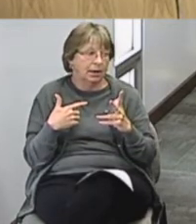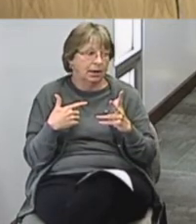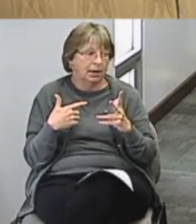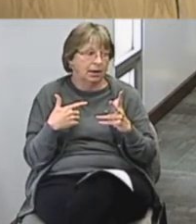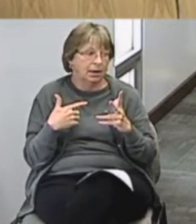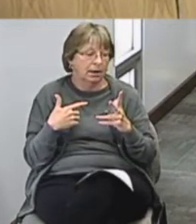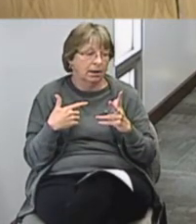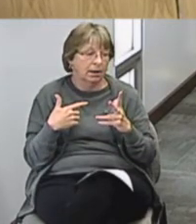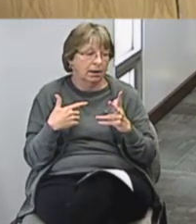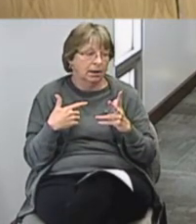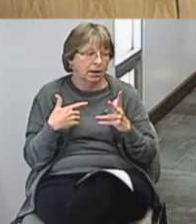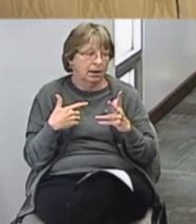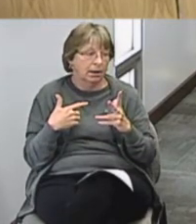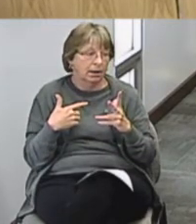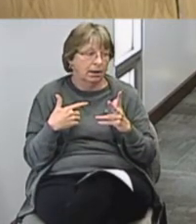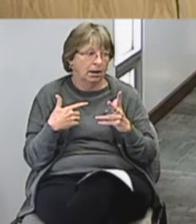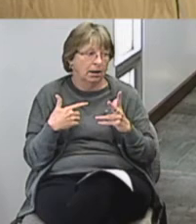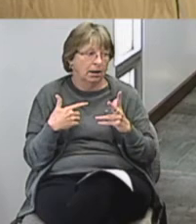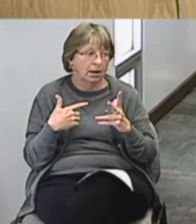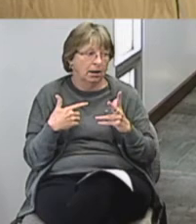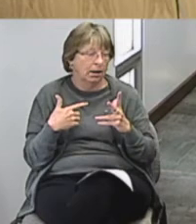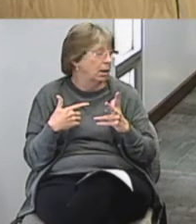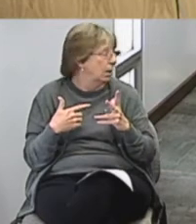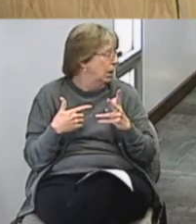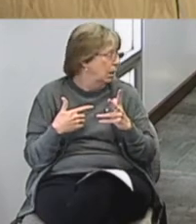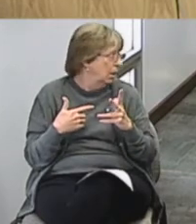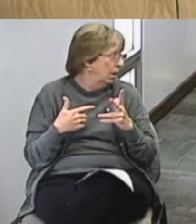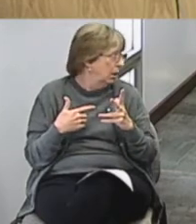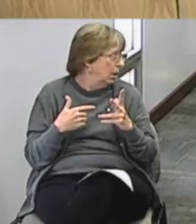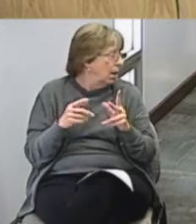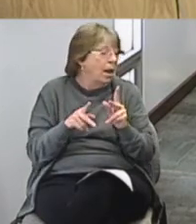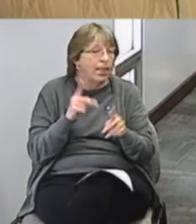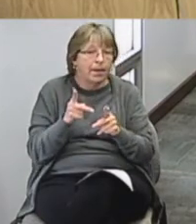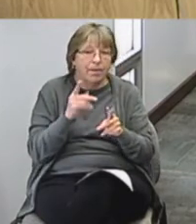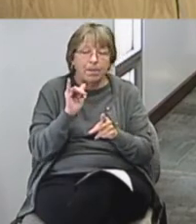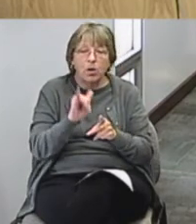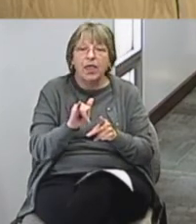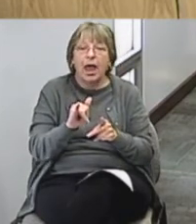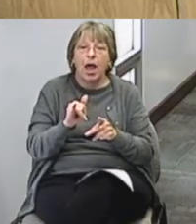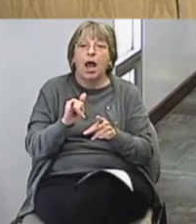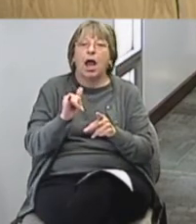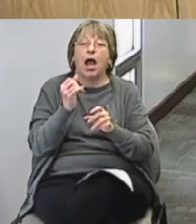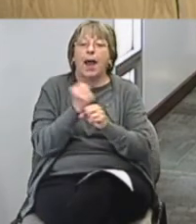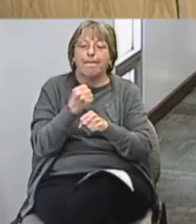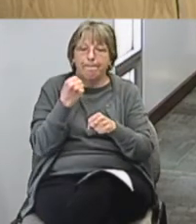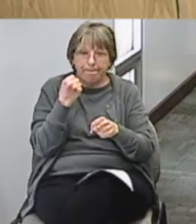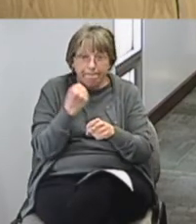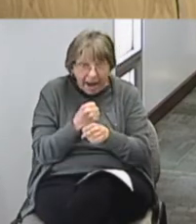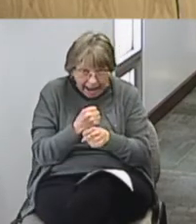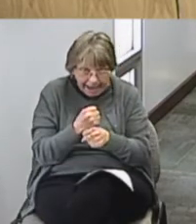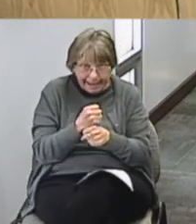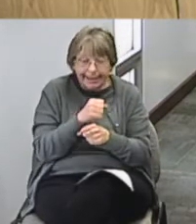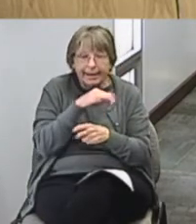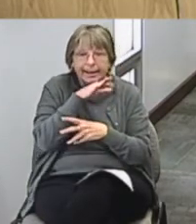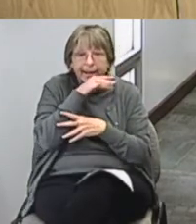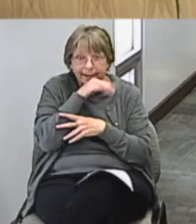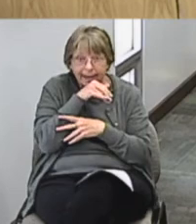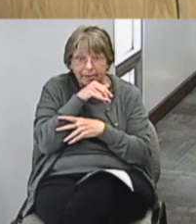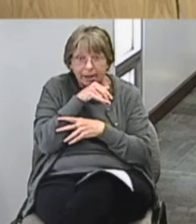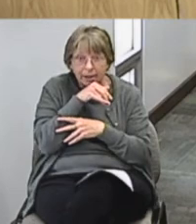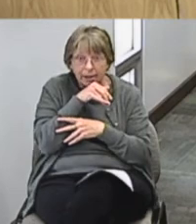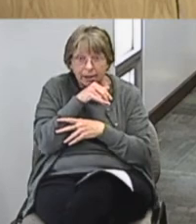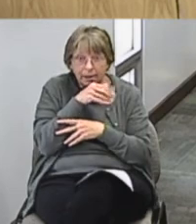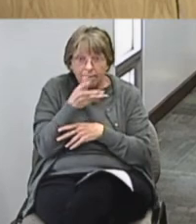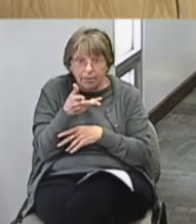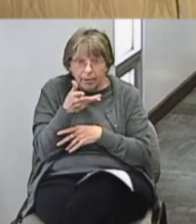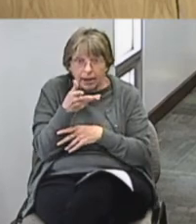those that caused the pollution have been made, or they've done their part. They paid. Paid. They They paid. Just trying to find a way They around it.